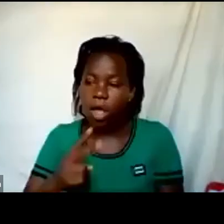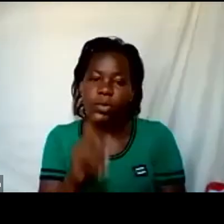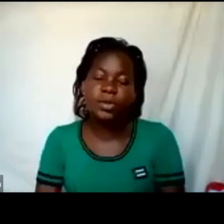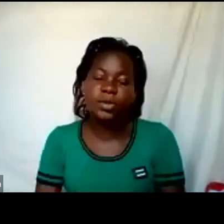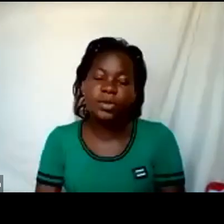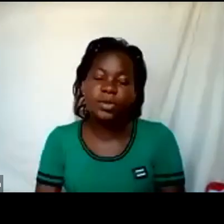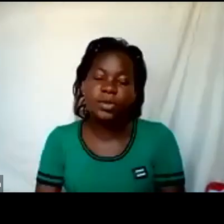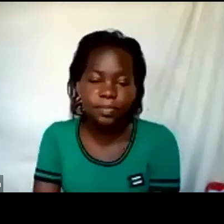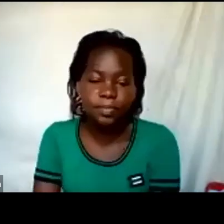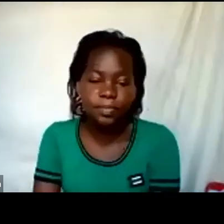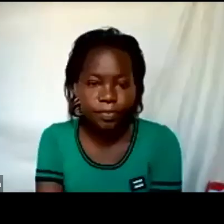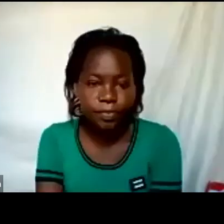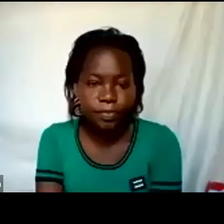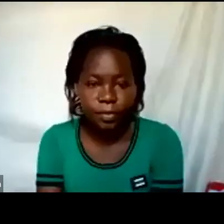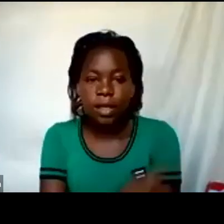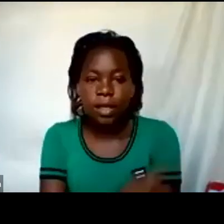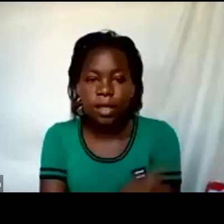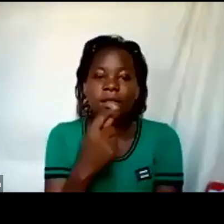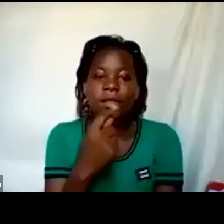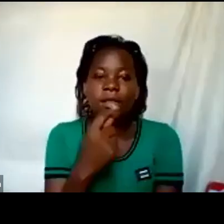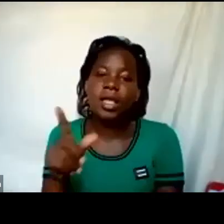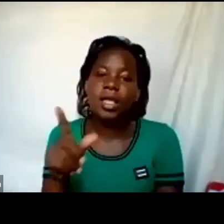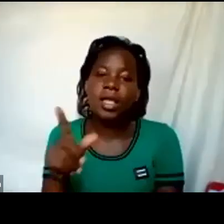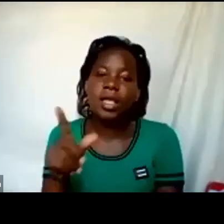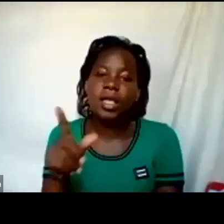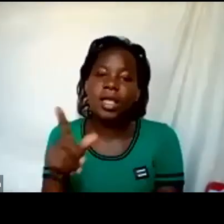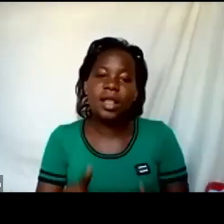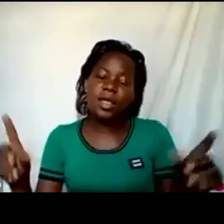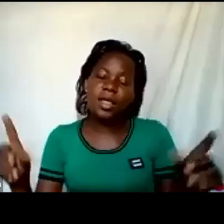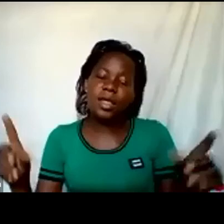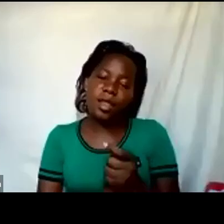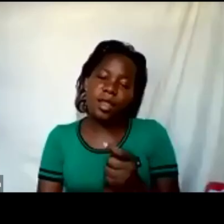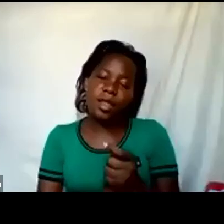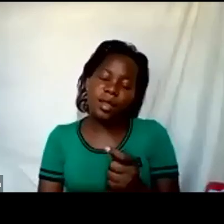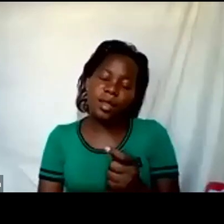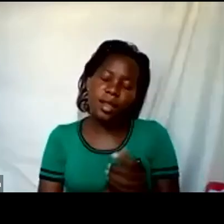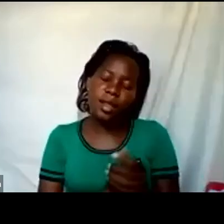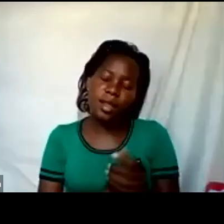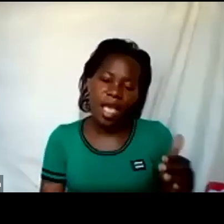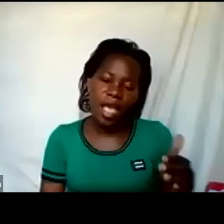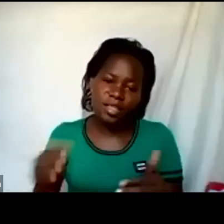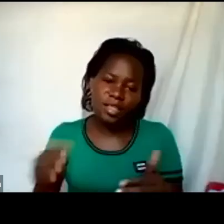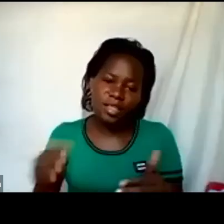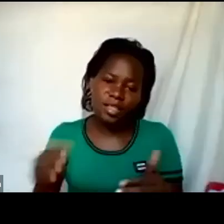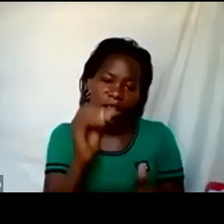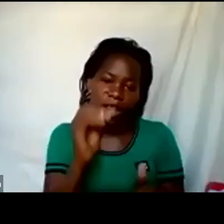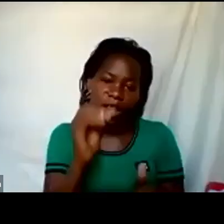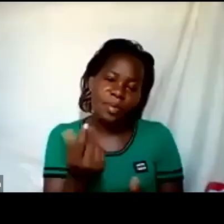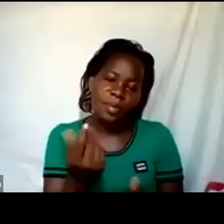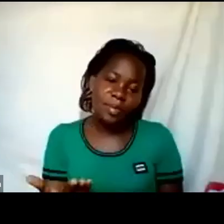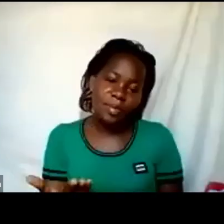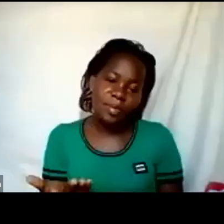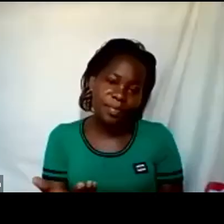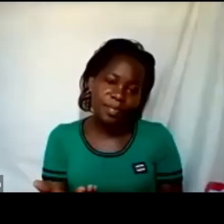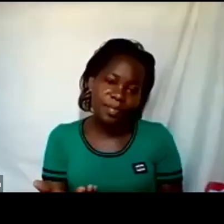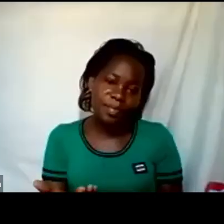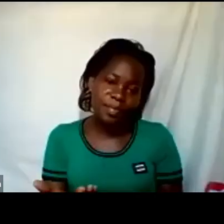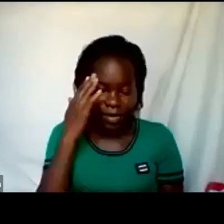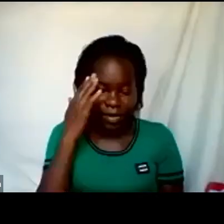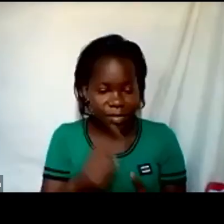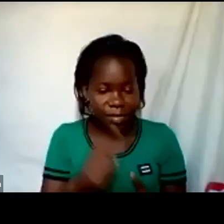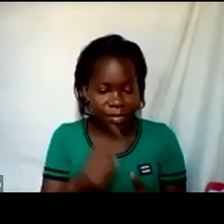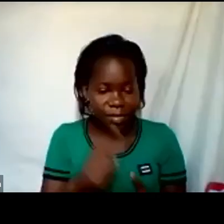Someone is talking about land being accessed at zero cost. Emails of the panelists, I'm not sure that those were provided for, but of course, subject